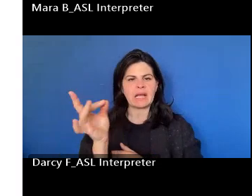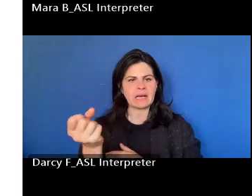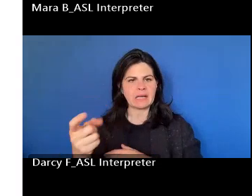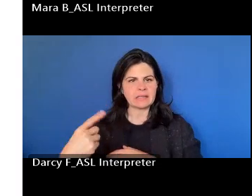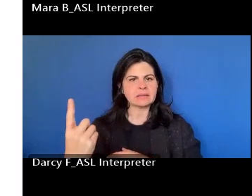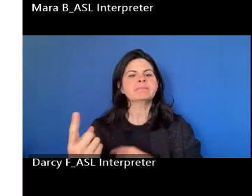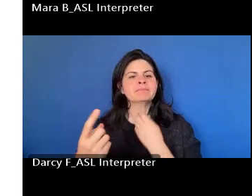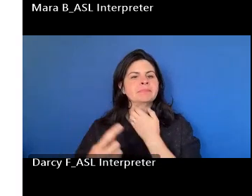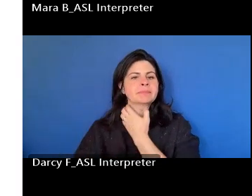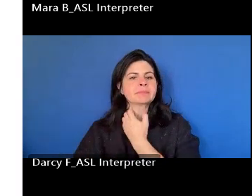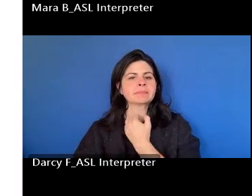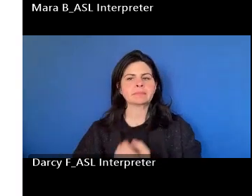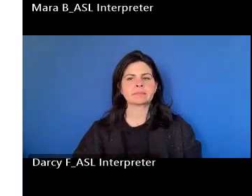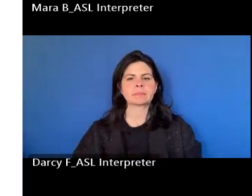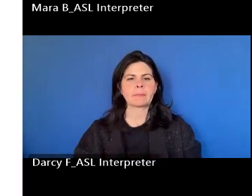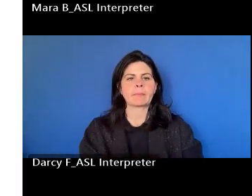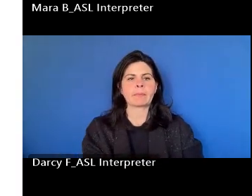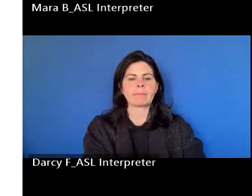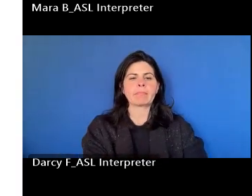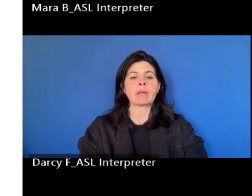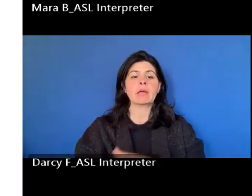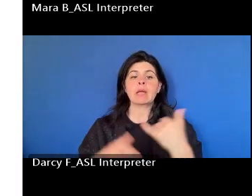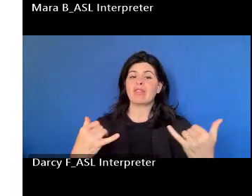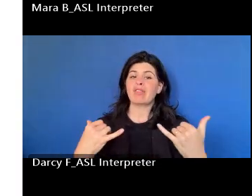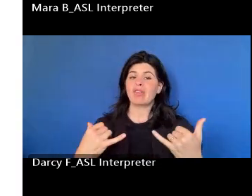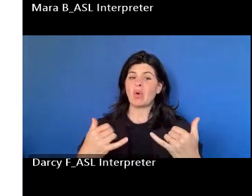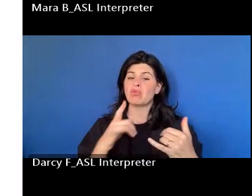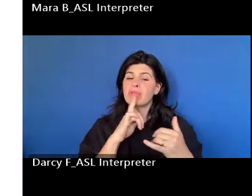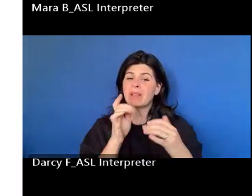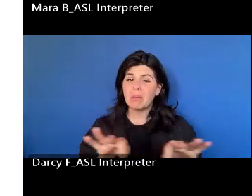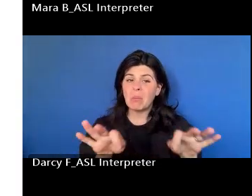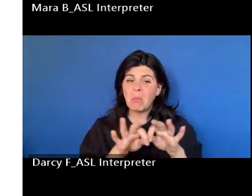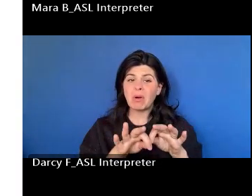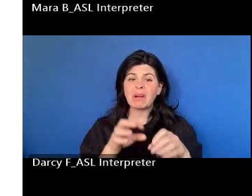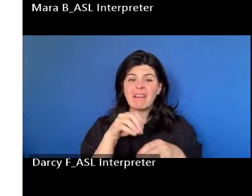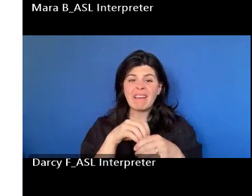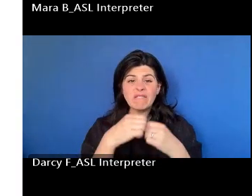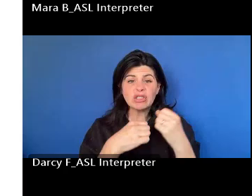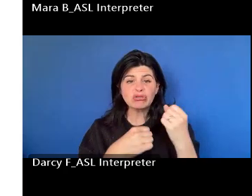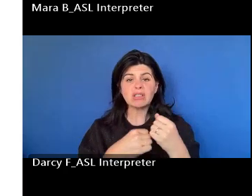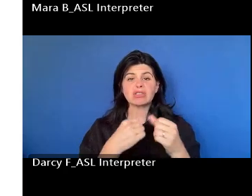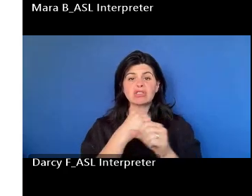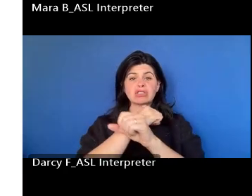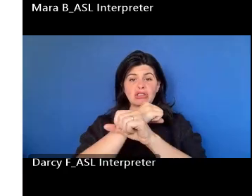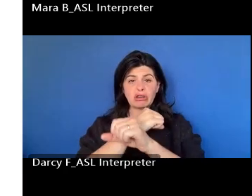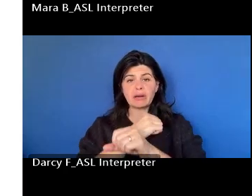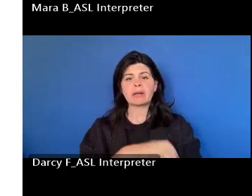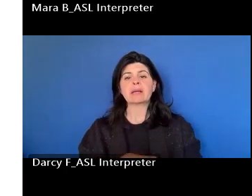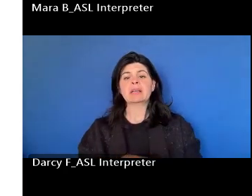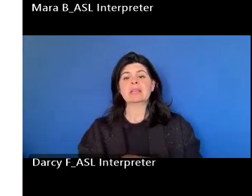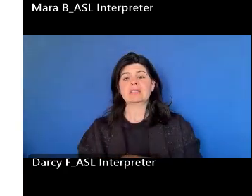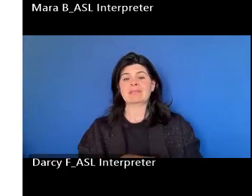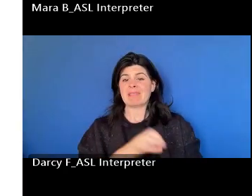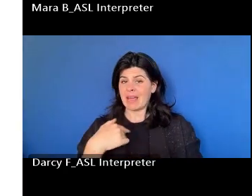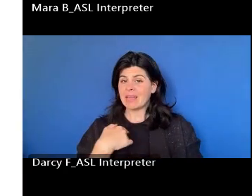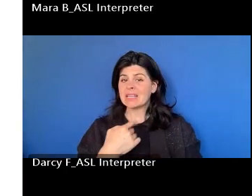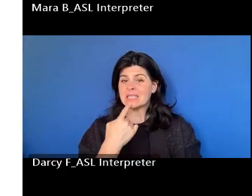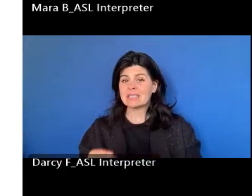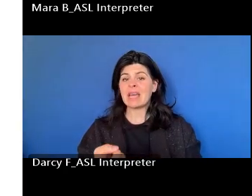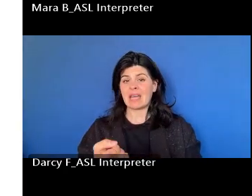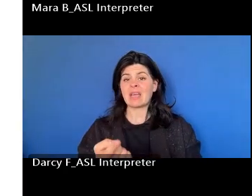single energy source, in other words, electricity only, renders the United States vulnerable to outages from both grid